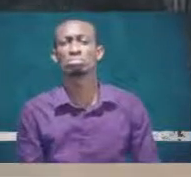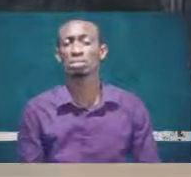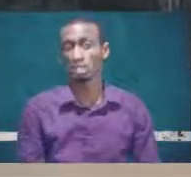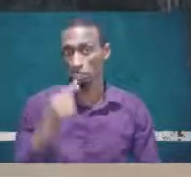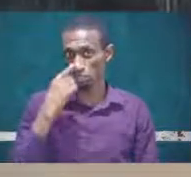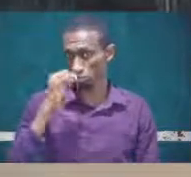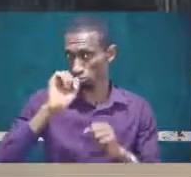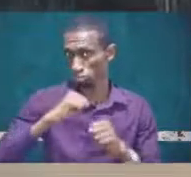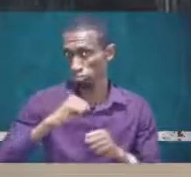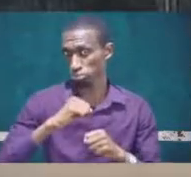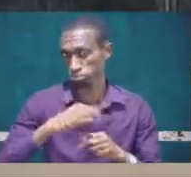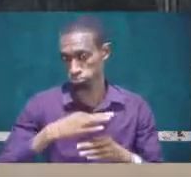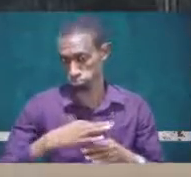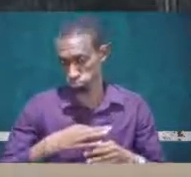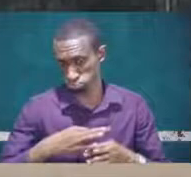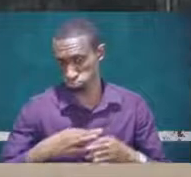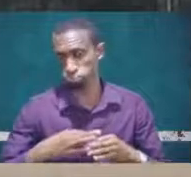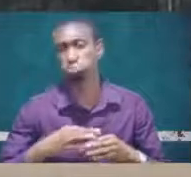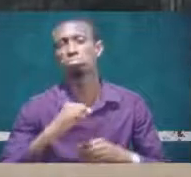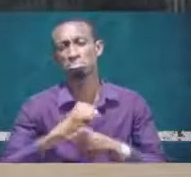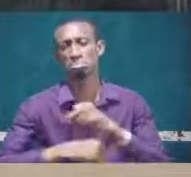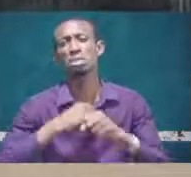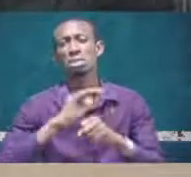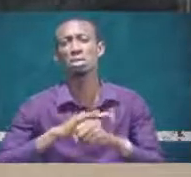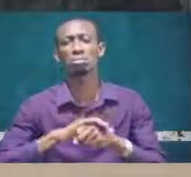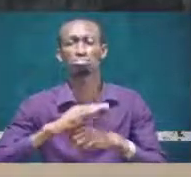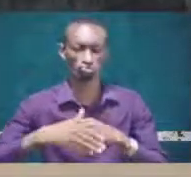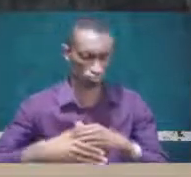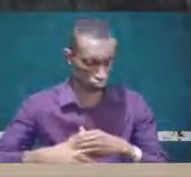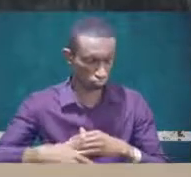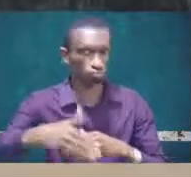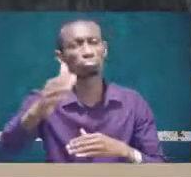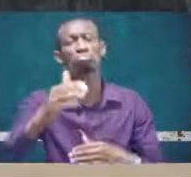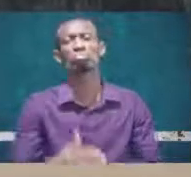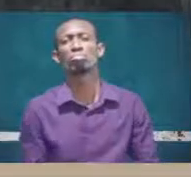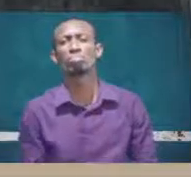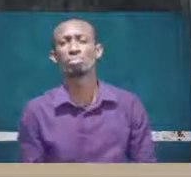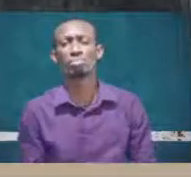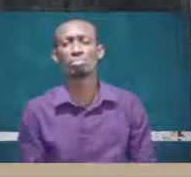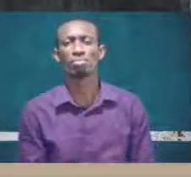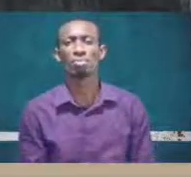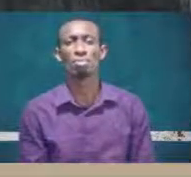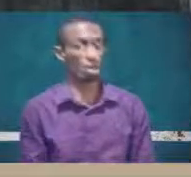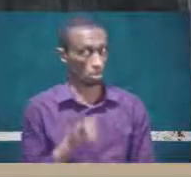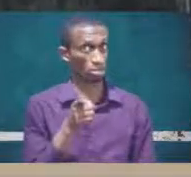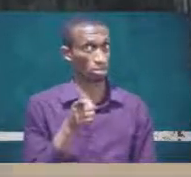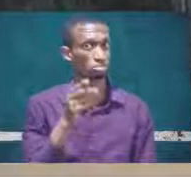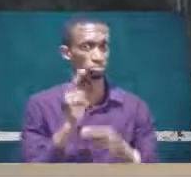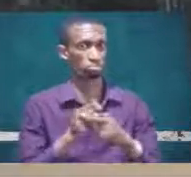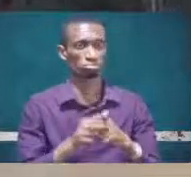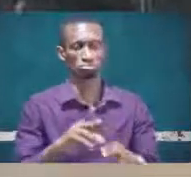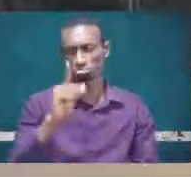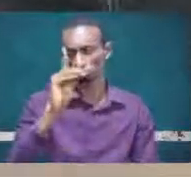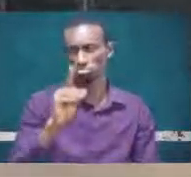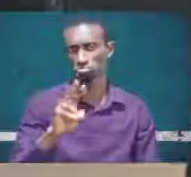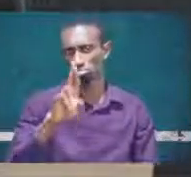can long last. That can long last. That is what is